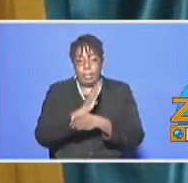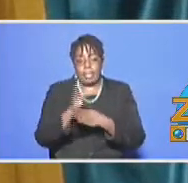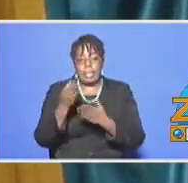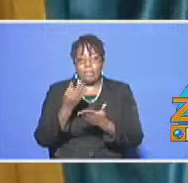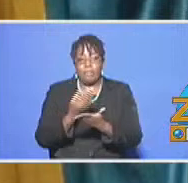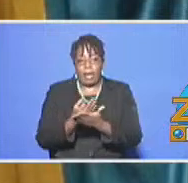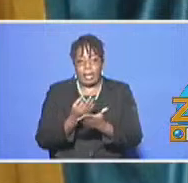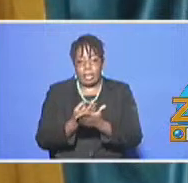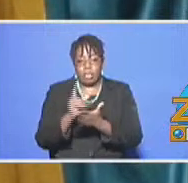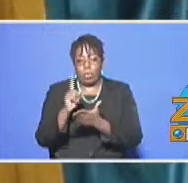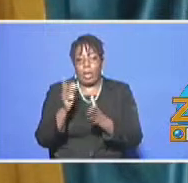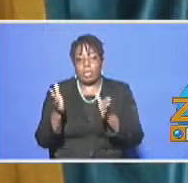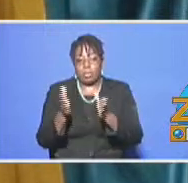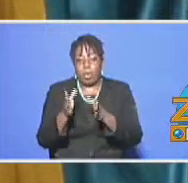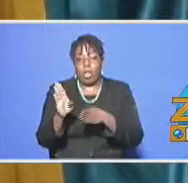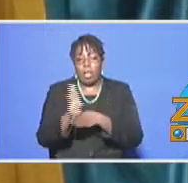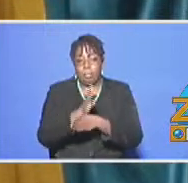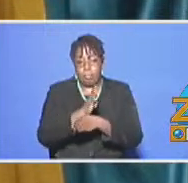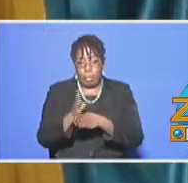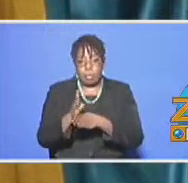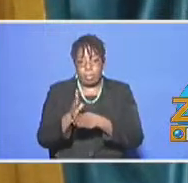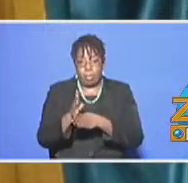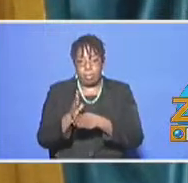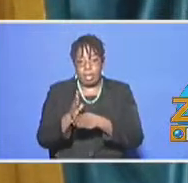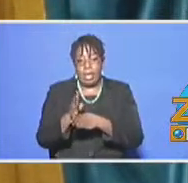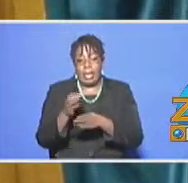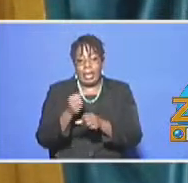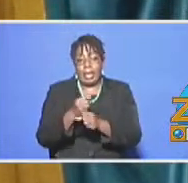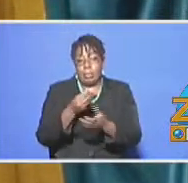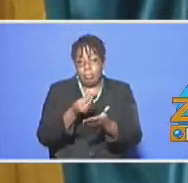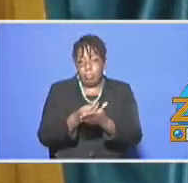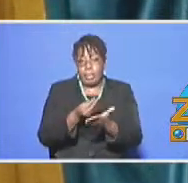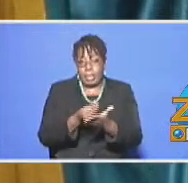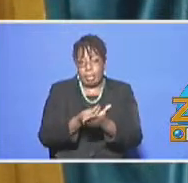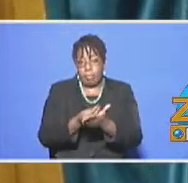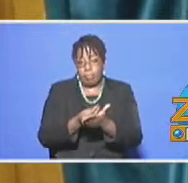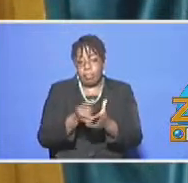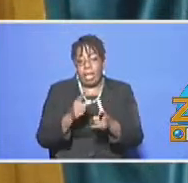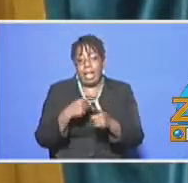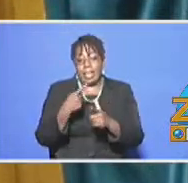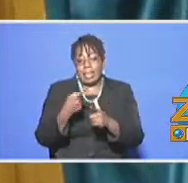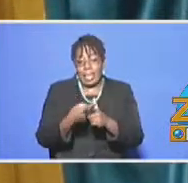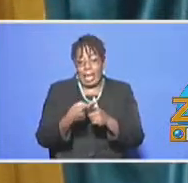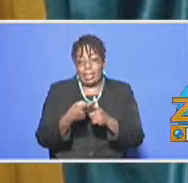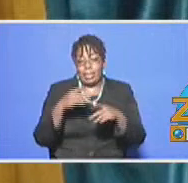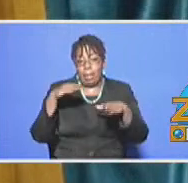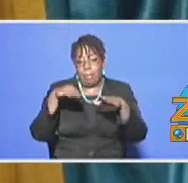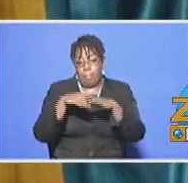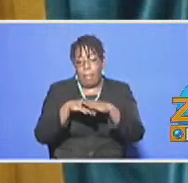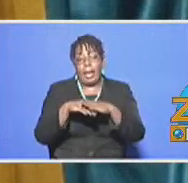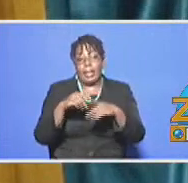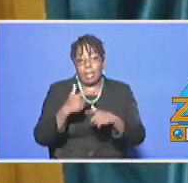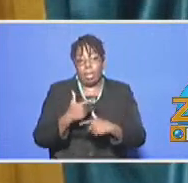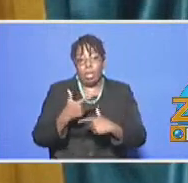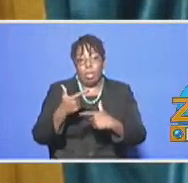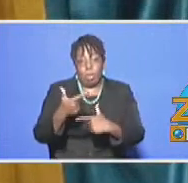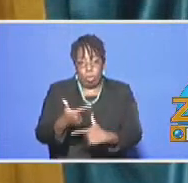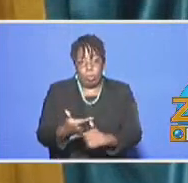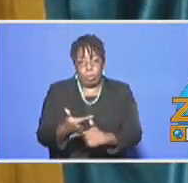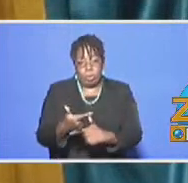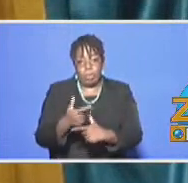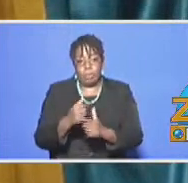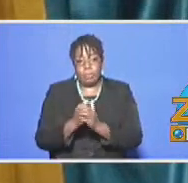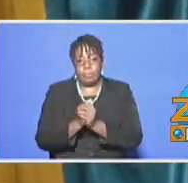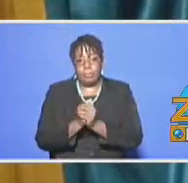financing whereby small businesses can raise capital. And this as opposed to bank loans or initial public offerings or